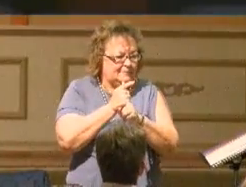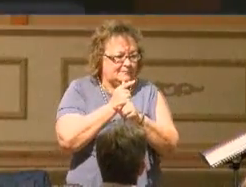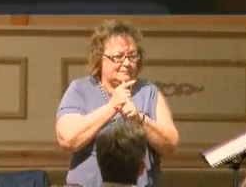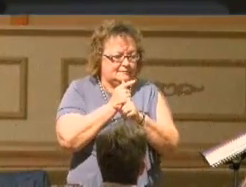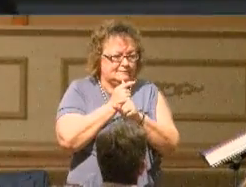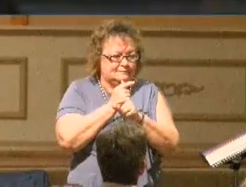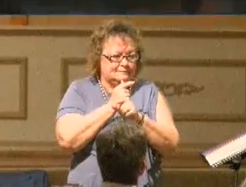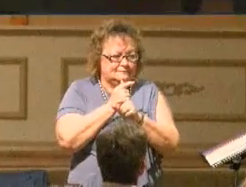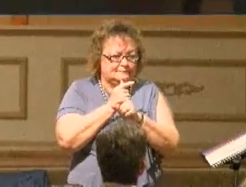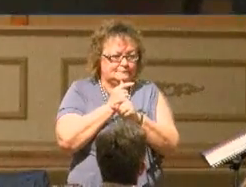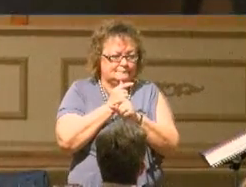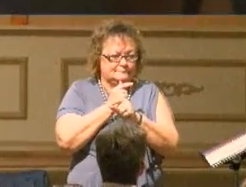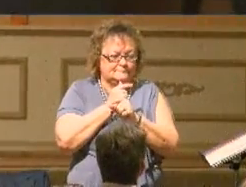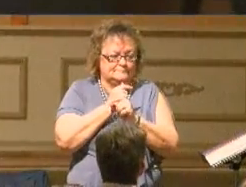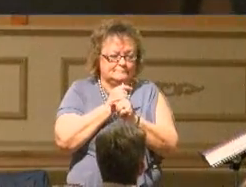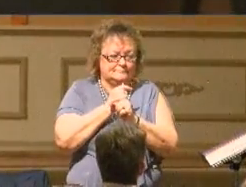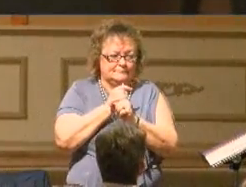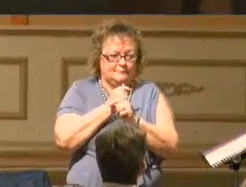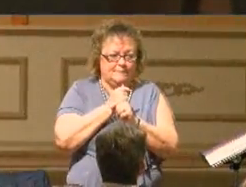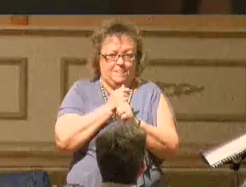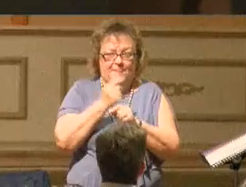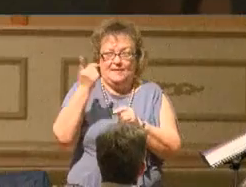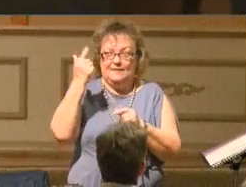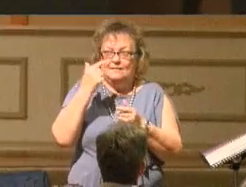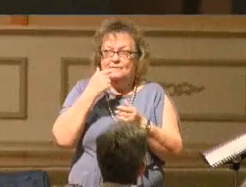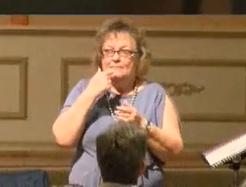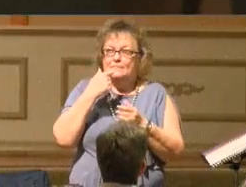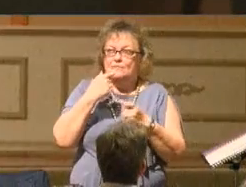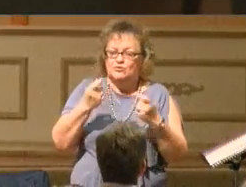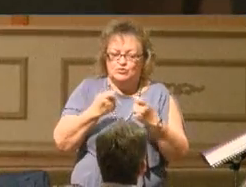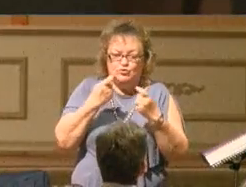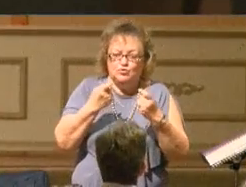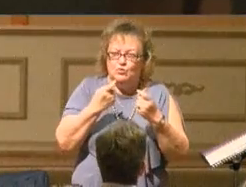And so the soul that sinneth, it shall die.